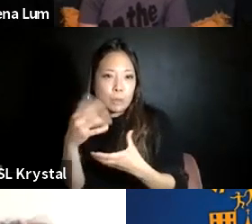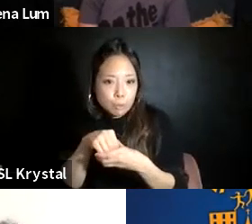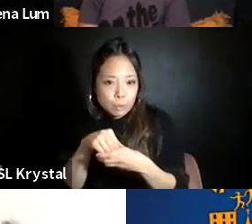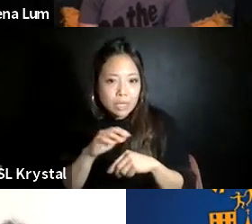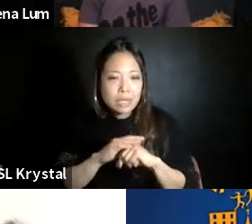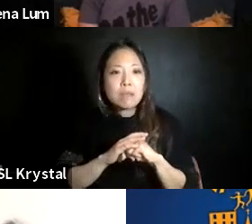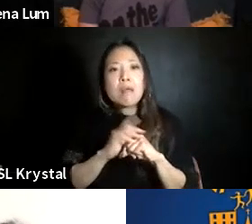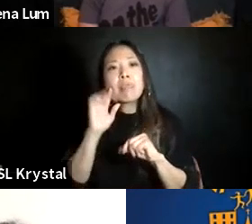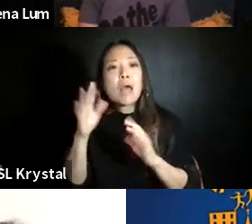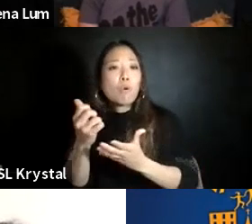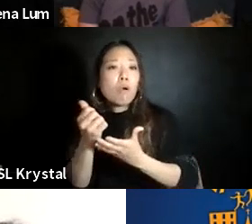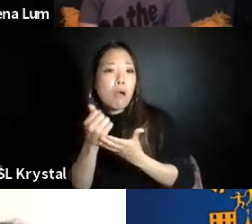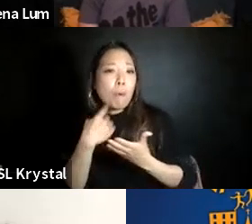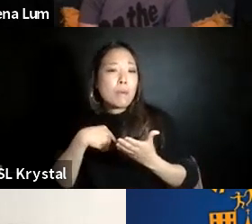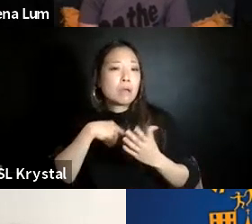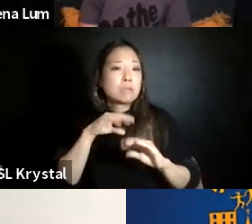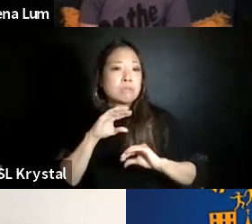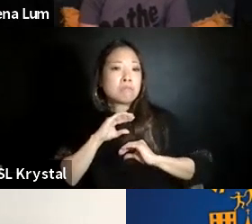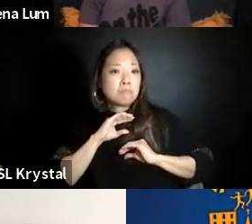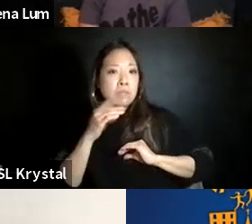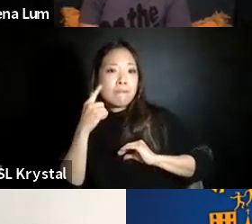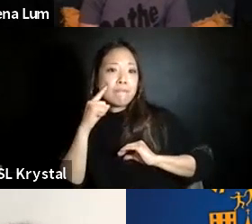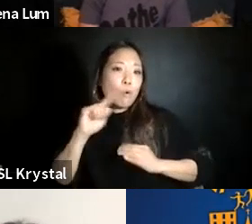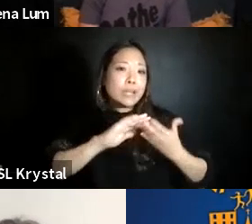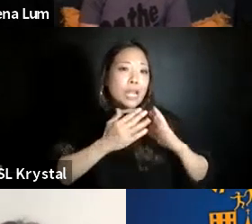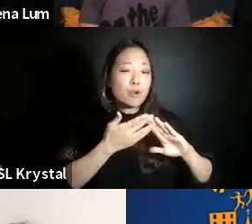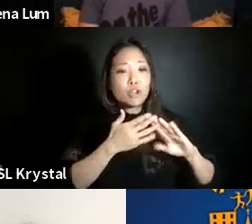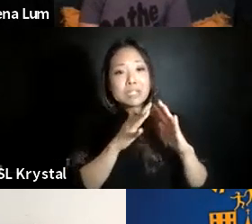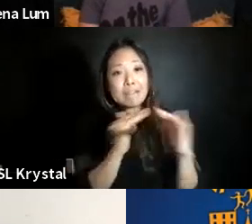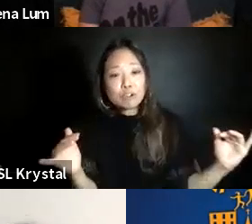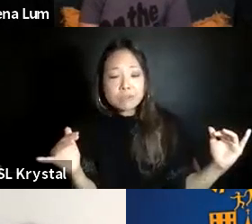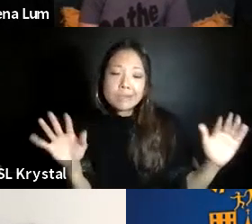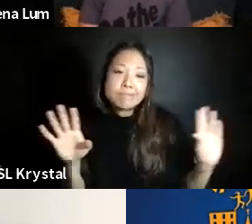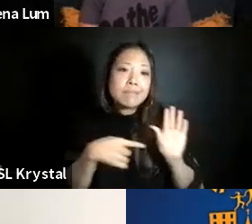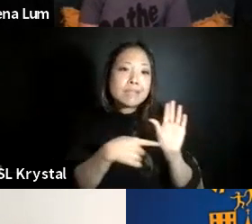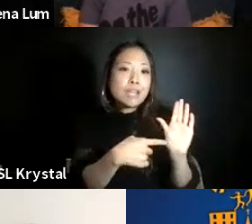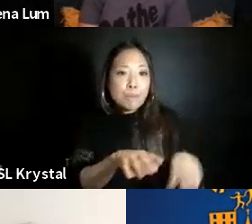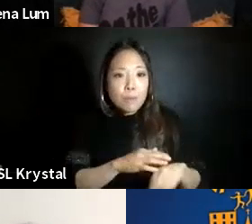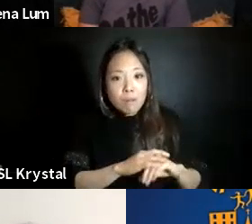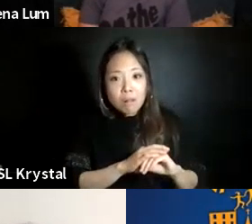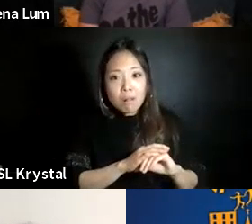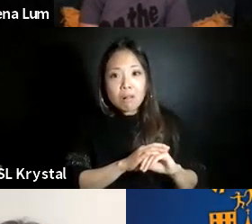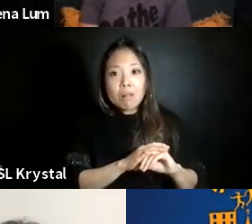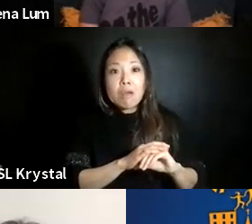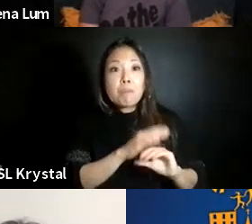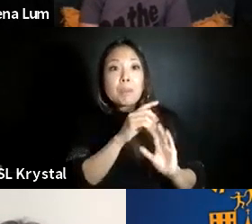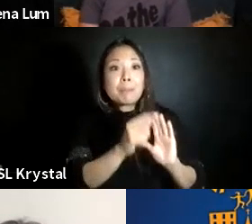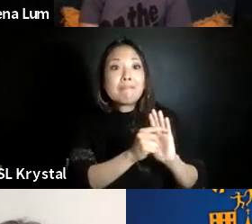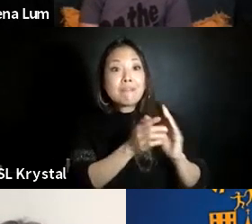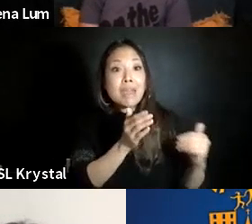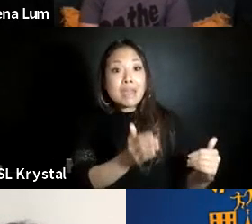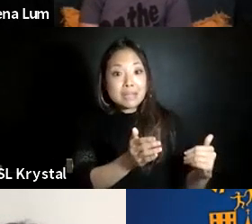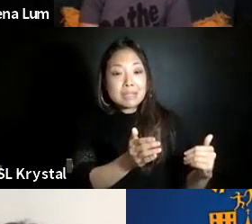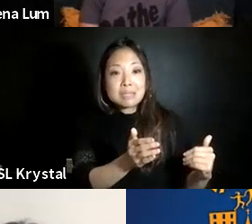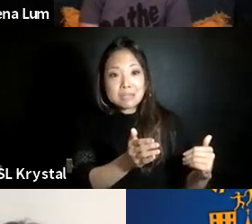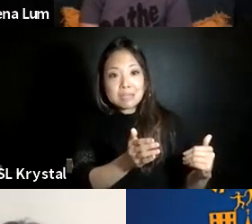neighborhood diversity, et cetera. So creating a set aside for, I know